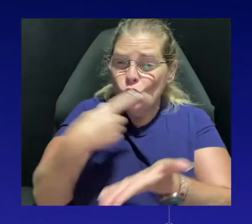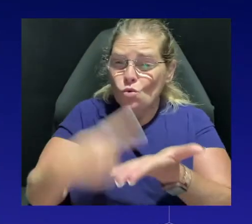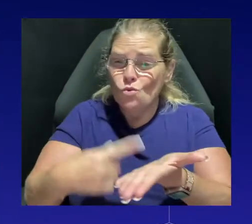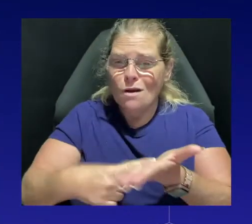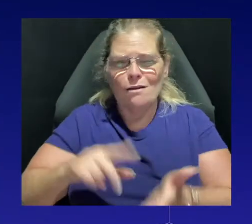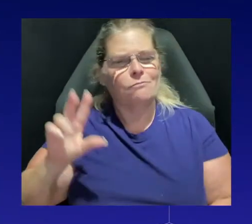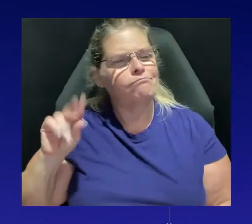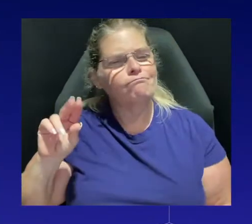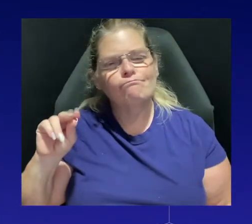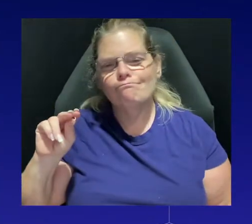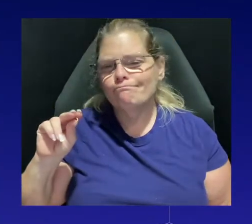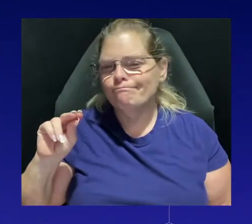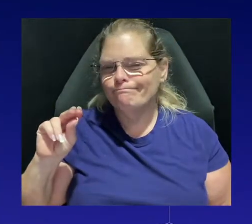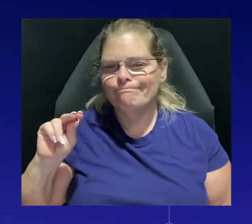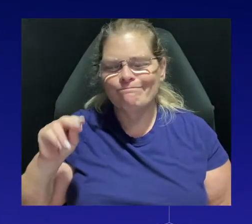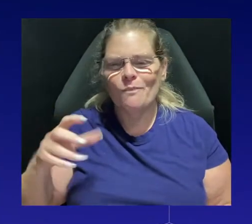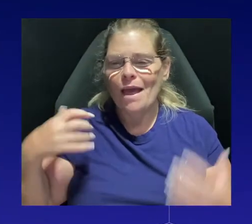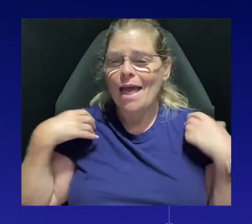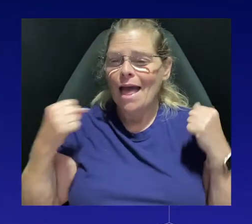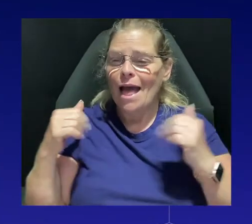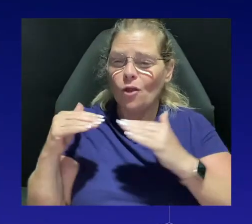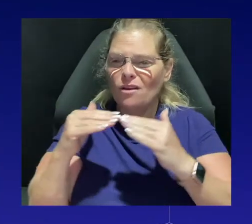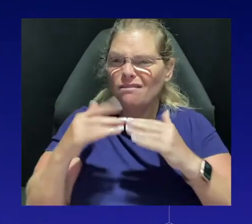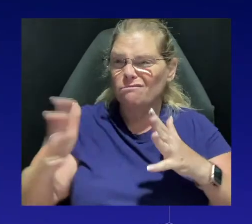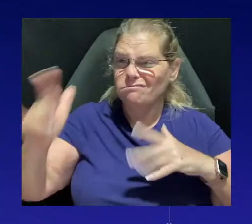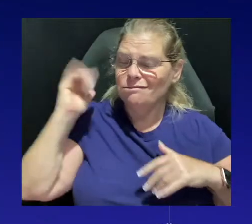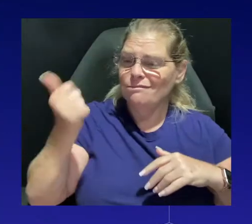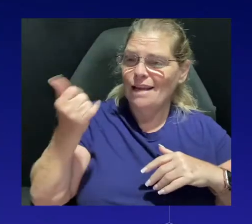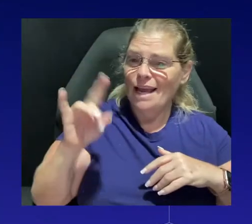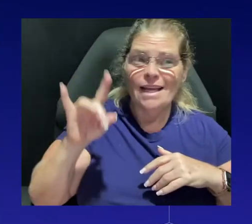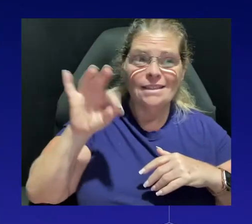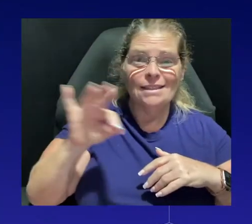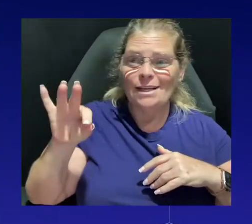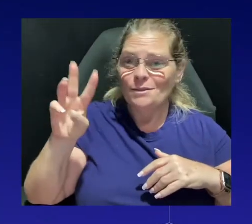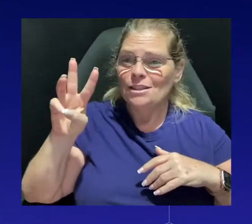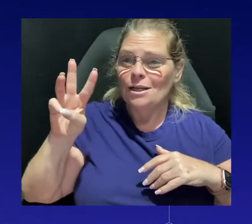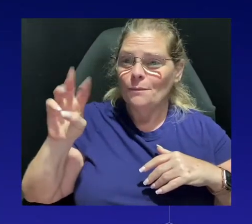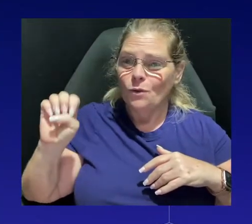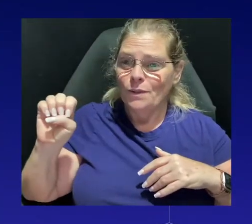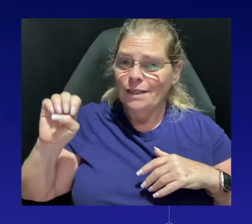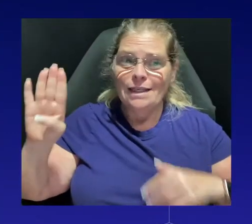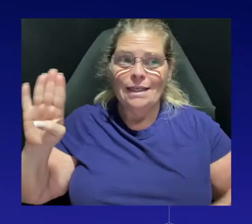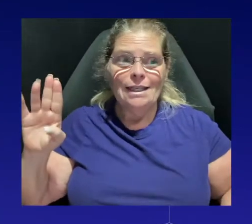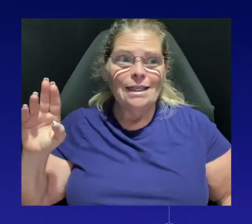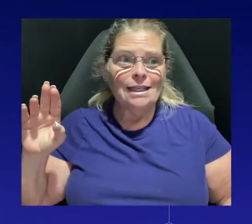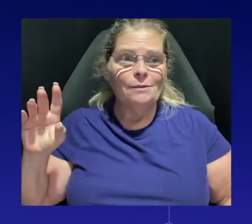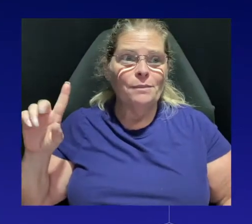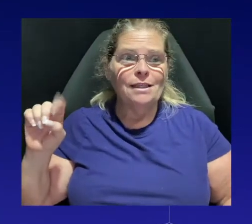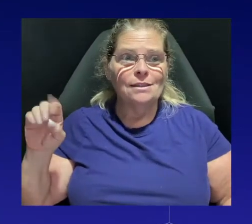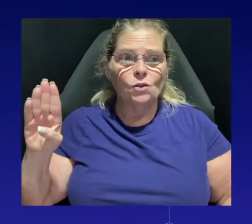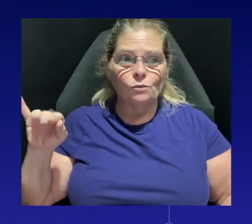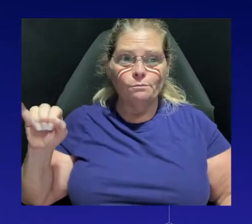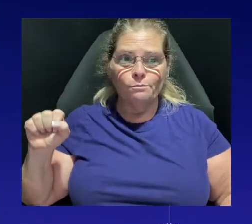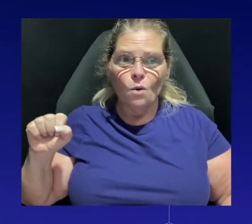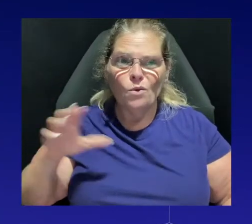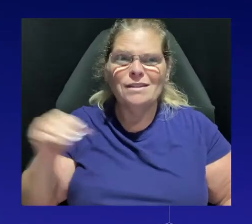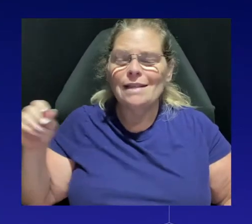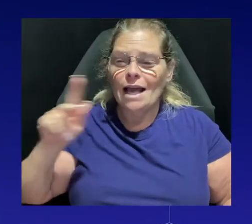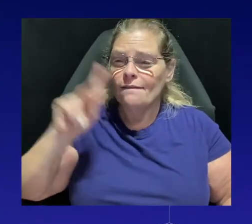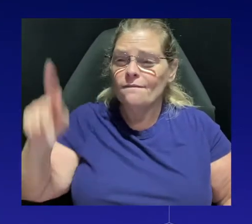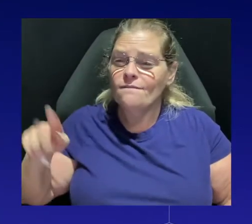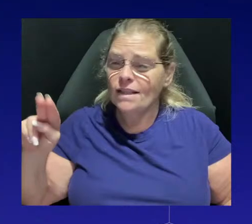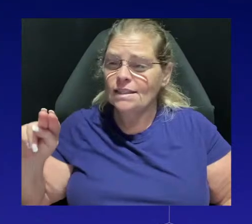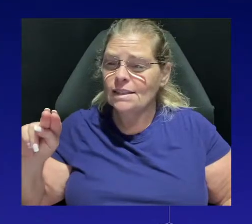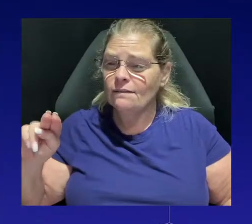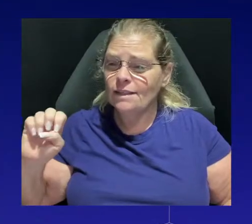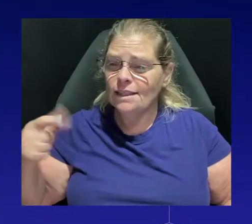equity. You know, that if you go back to 1899, it was W.E.B. Du Bois and the Philadelphia Negro, right? Chapter 10 really studied as a sociological study, but looked at